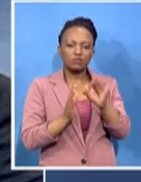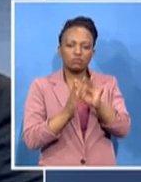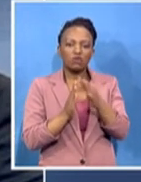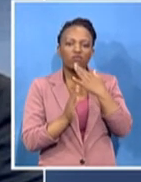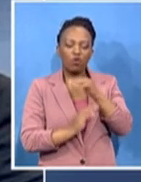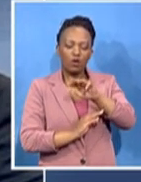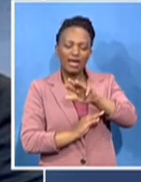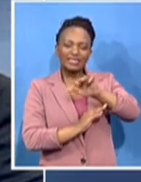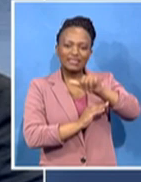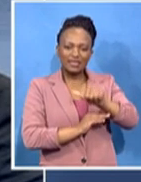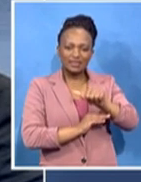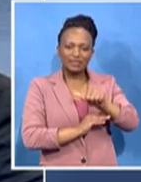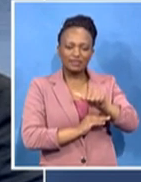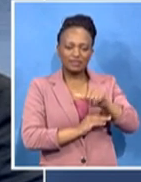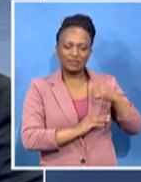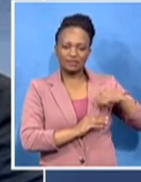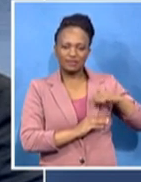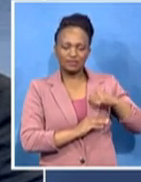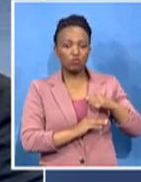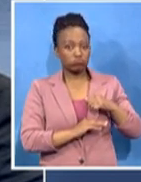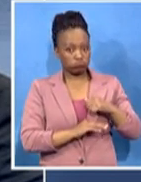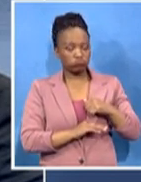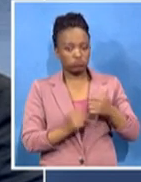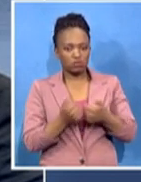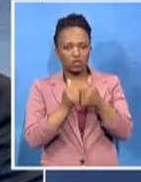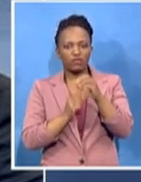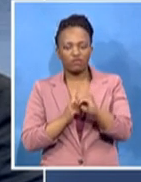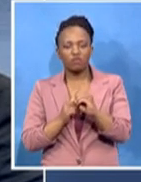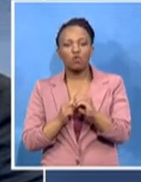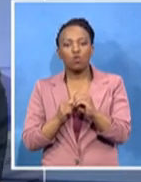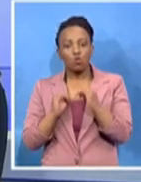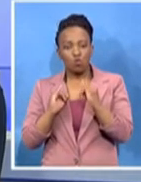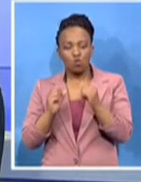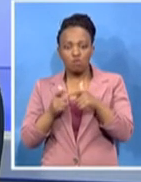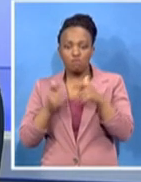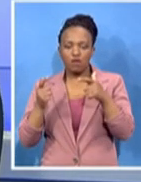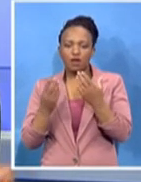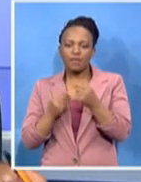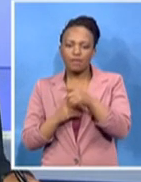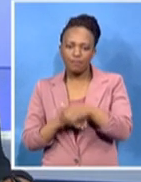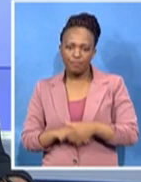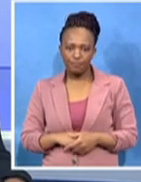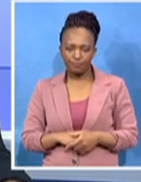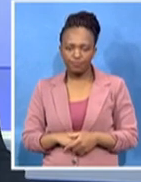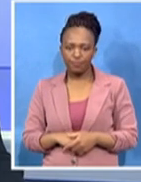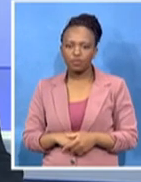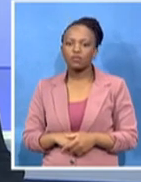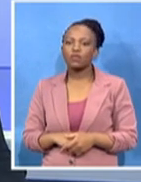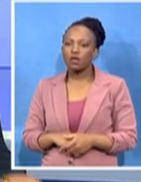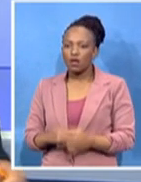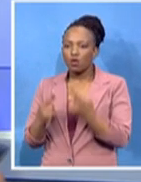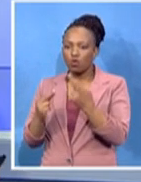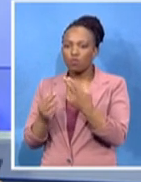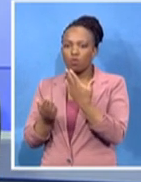chunk. It's quite a big by-election, yes. Yeah. Well, we hope to be speaking to you again soon, just as we look ahead